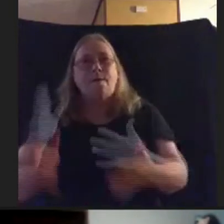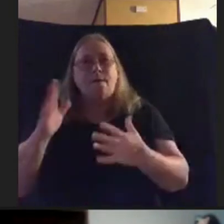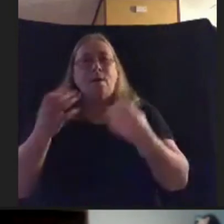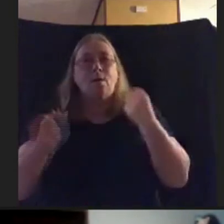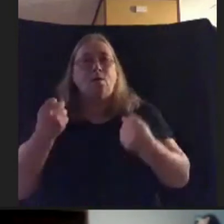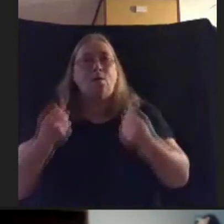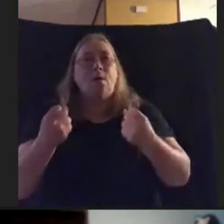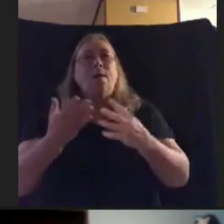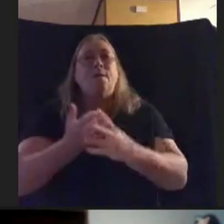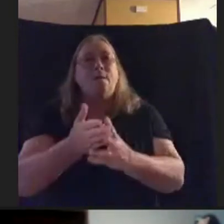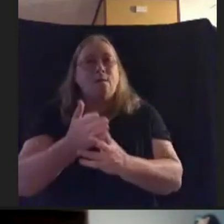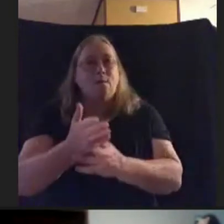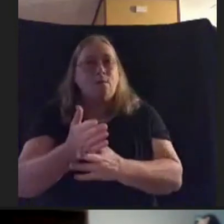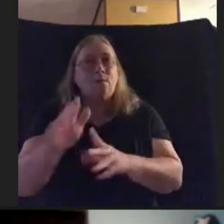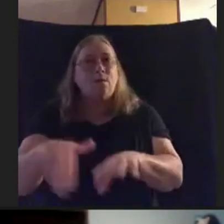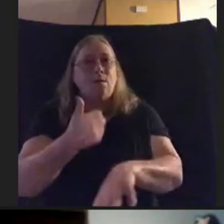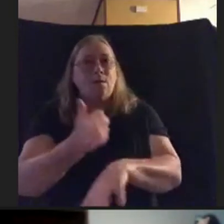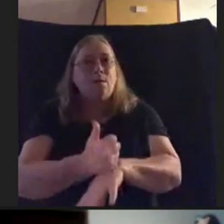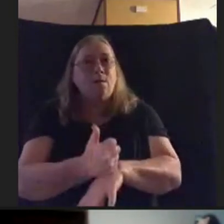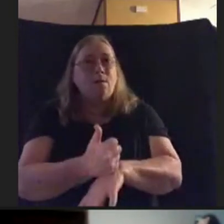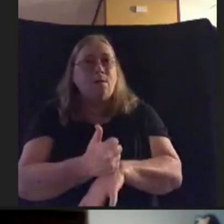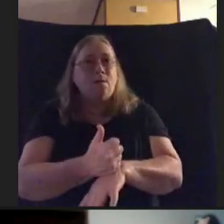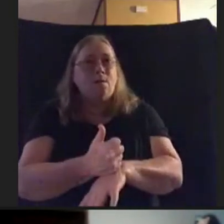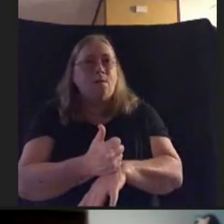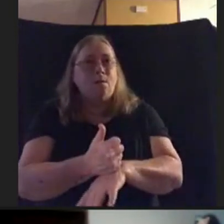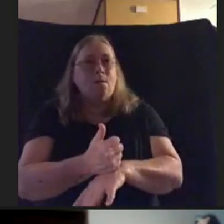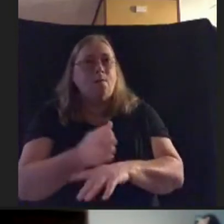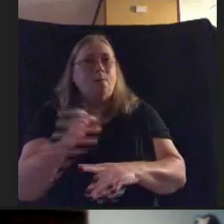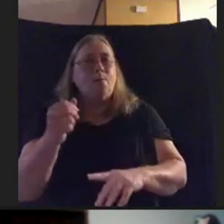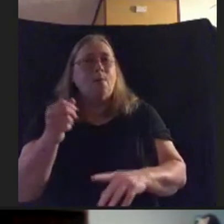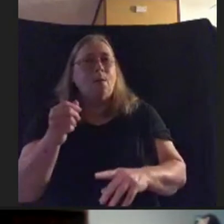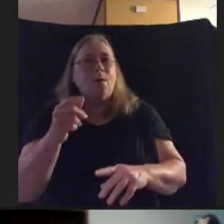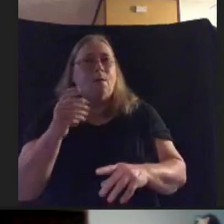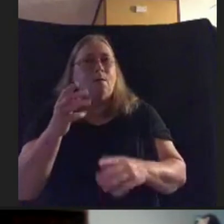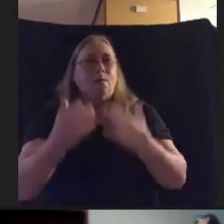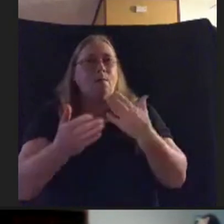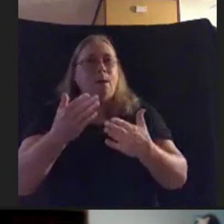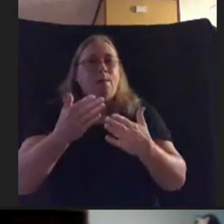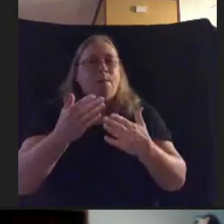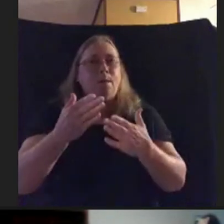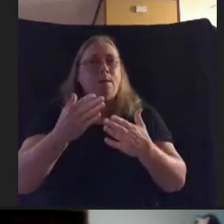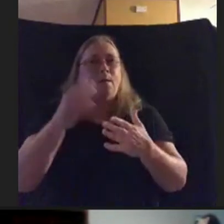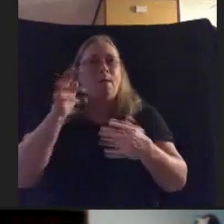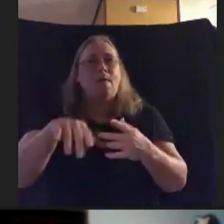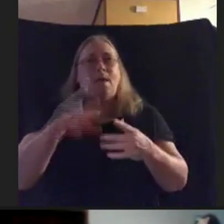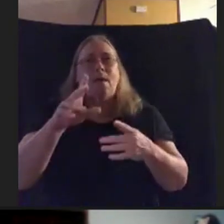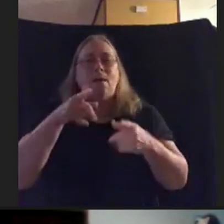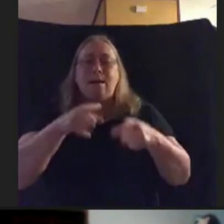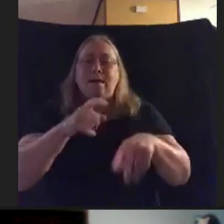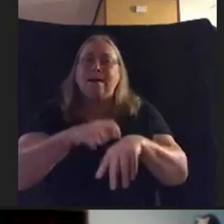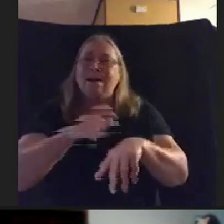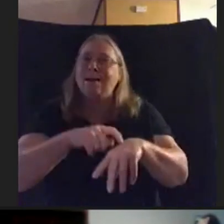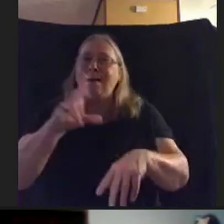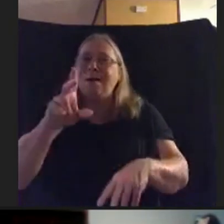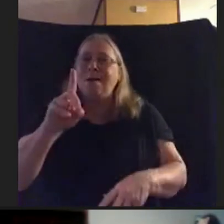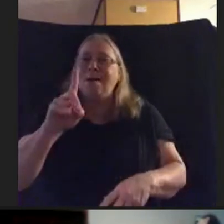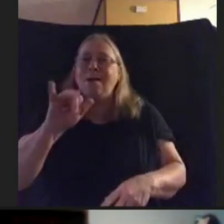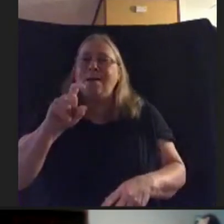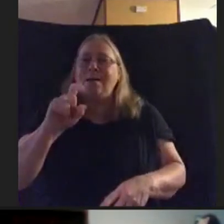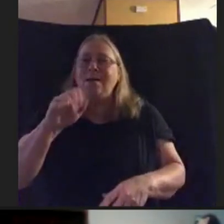site at the fairgrounds, but was scrapped due to the Dixie National Rodeo. Is this true, Jim?